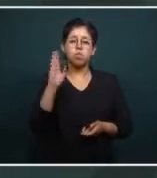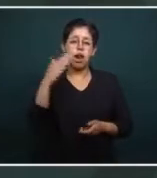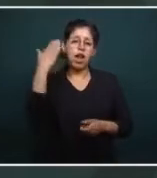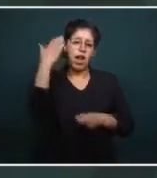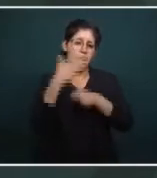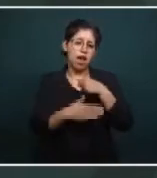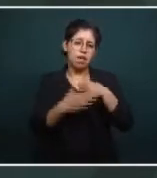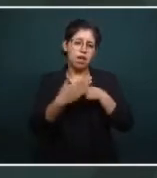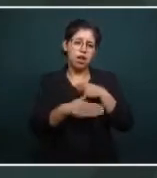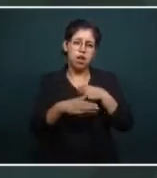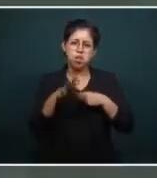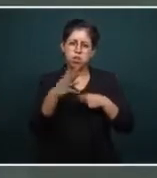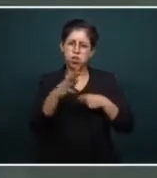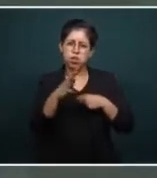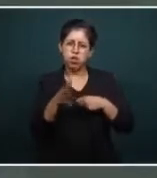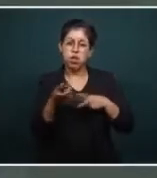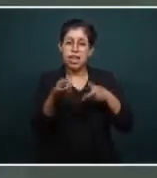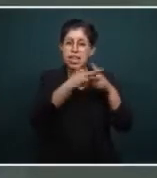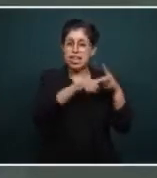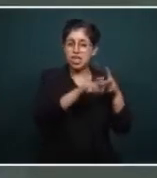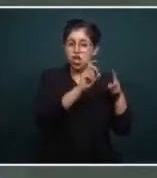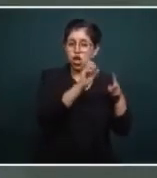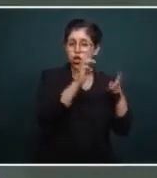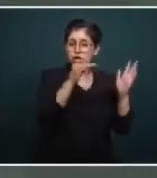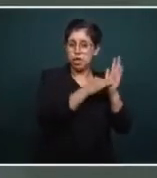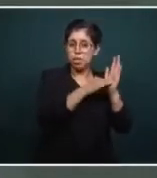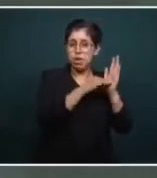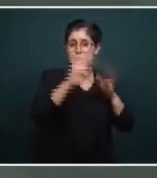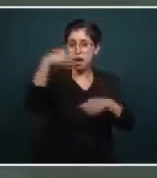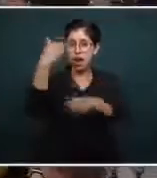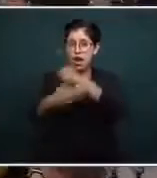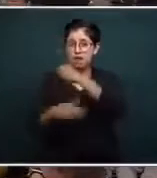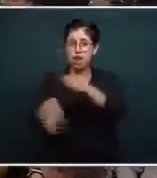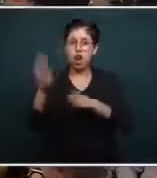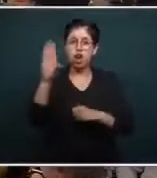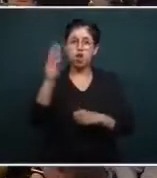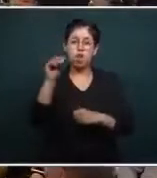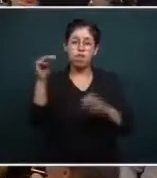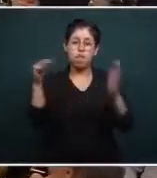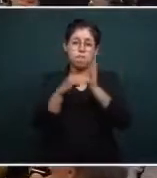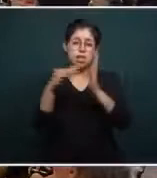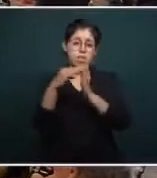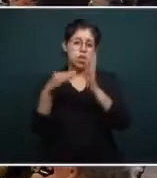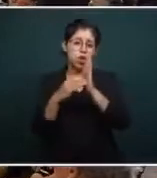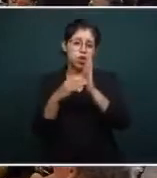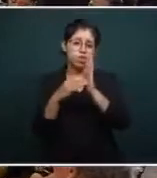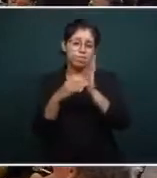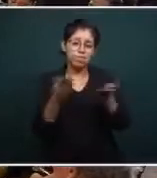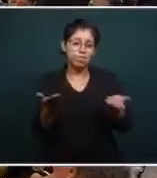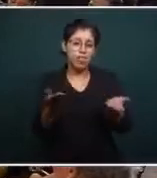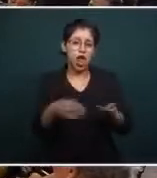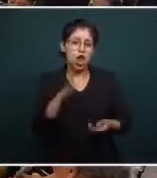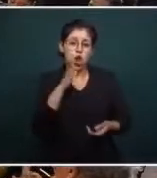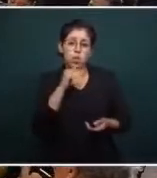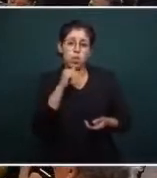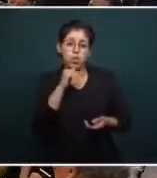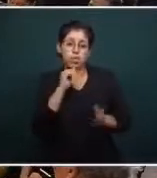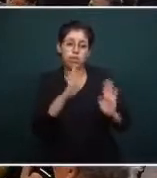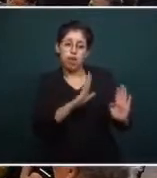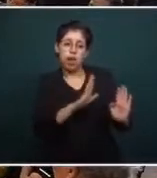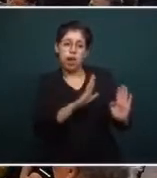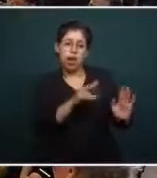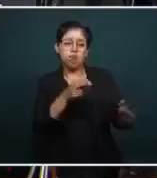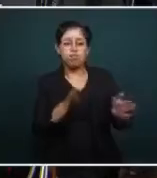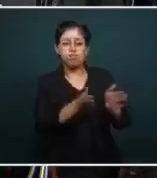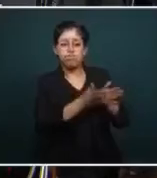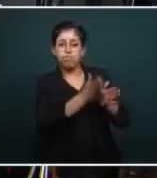going to be con un presupuesto a total de cost 90,000 of millones. 90 million pesos, Pero thousand no pesos. podemos dejar esa obra But we tirada,